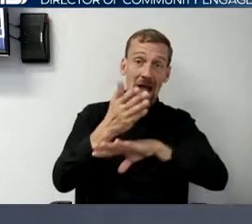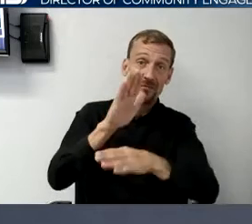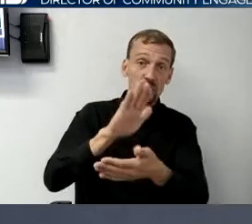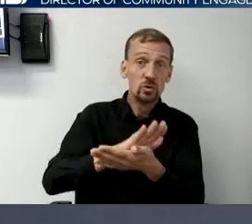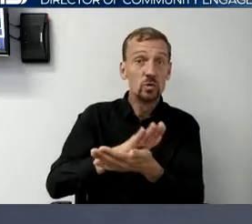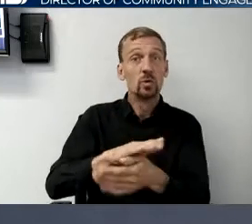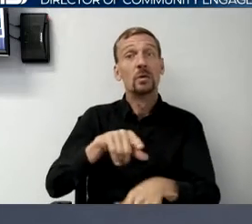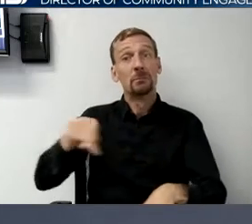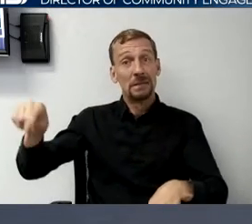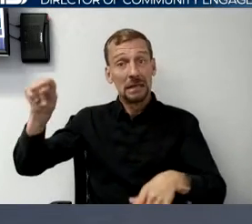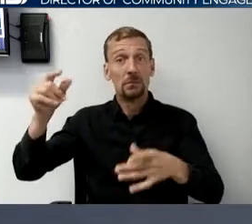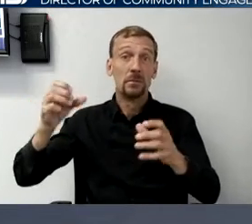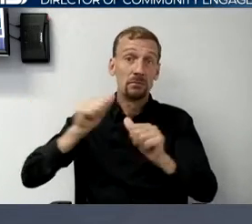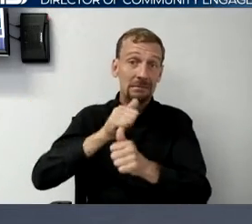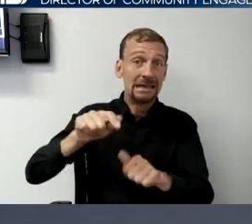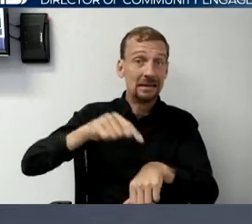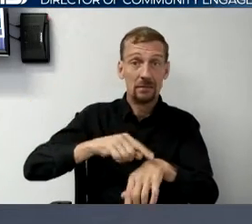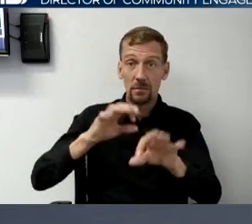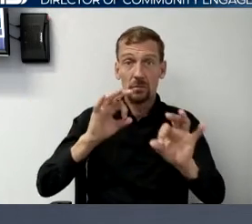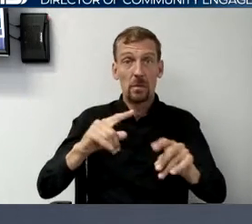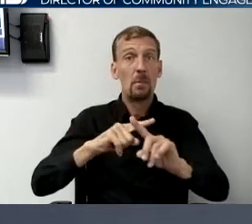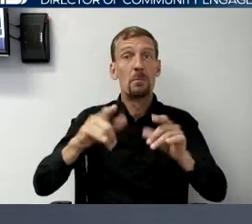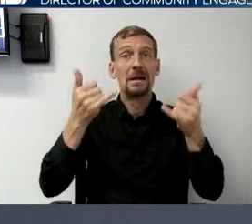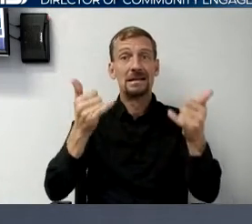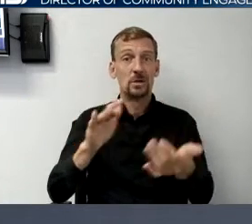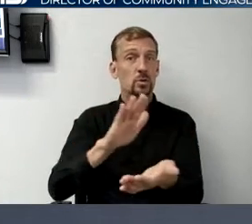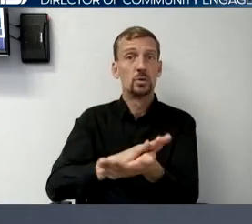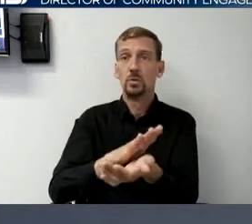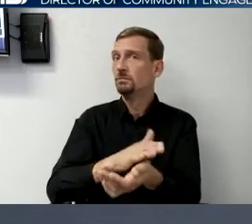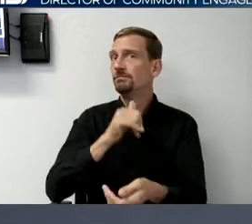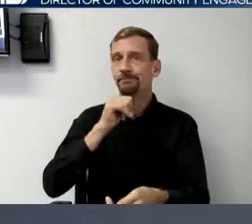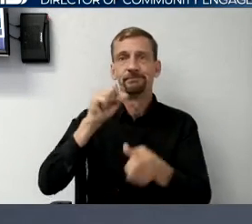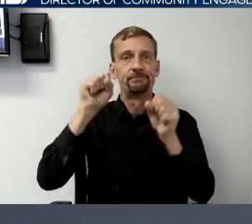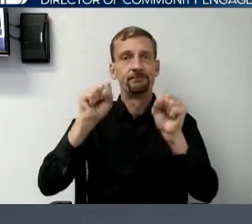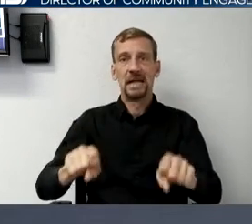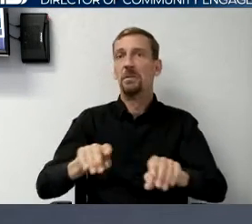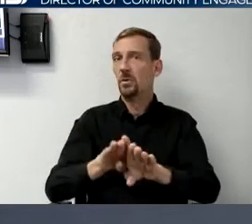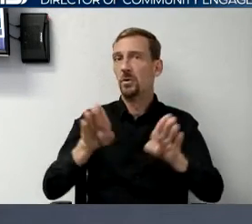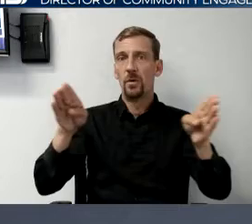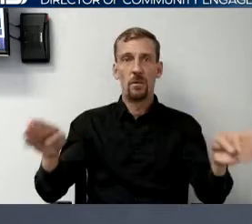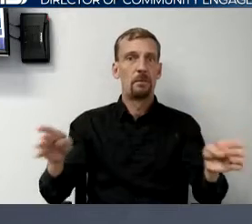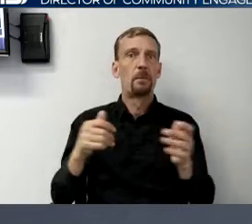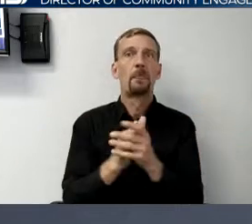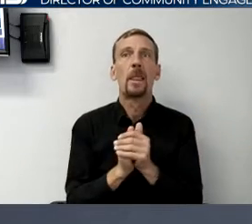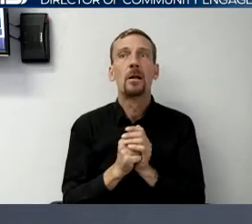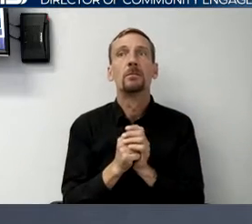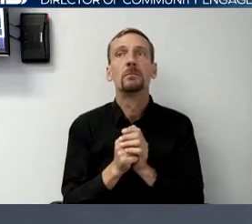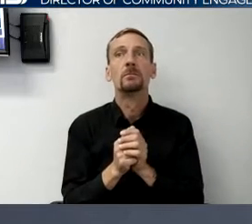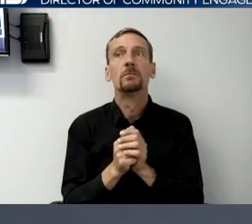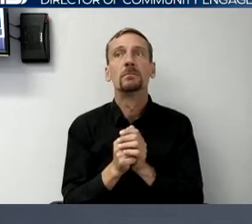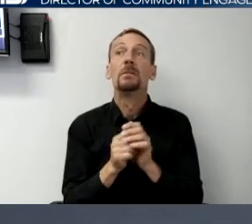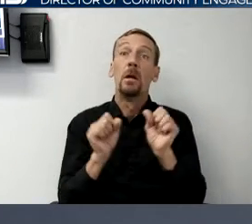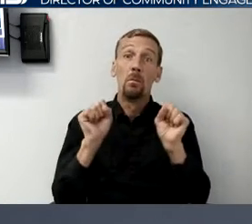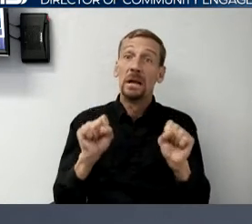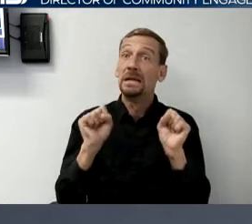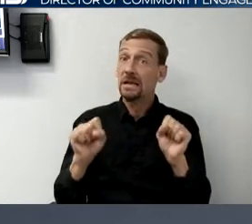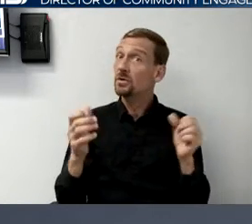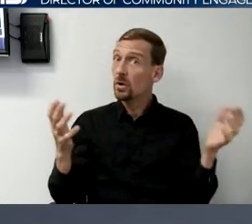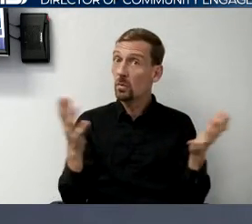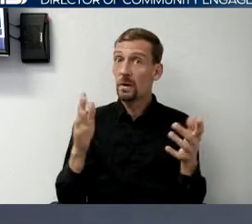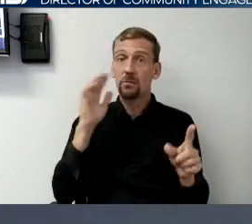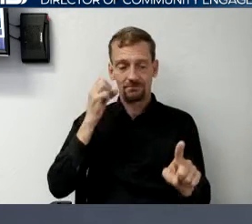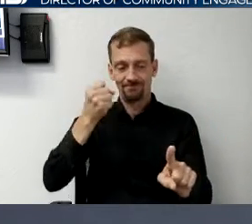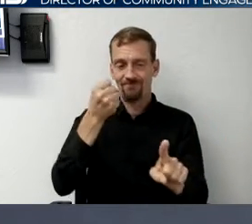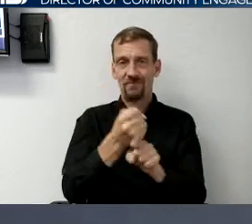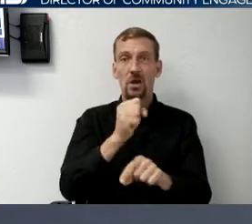home from work. But then the schools were not able to reopen, and so it potentially was going to really